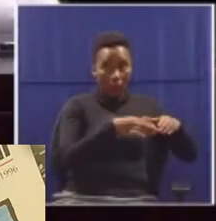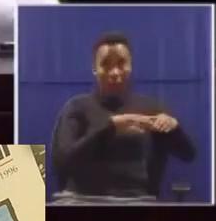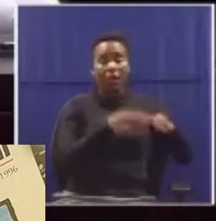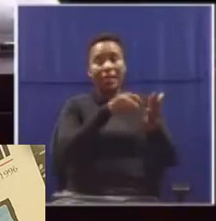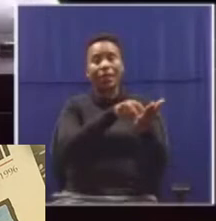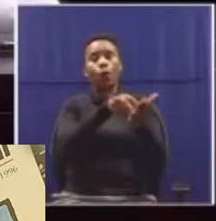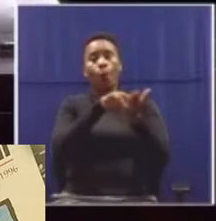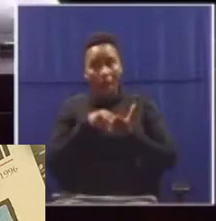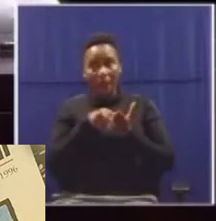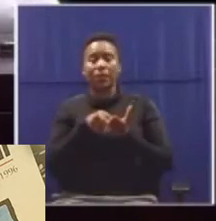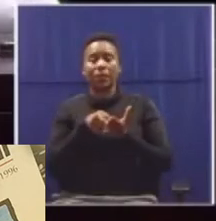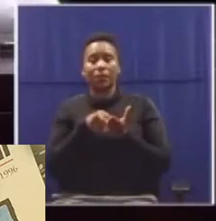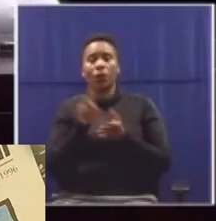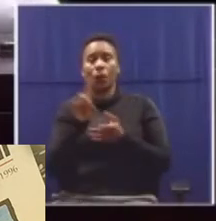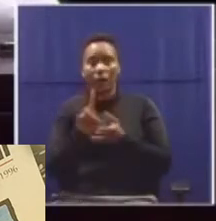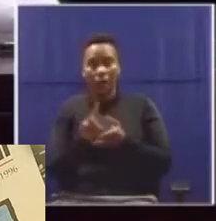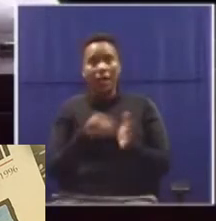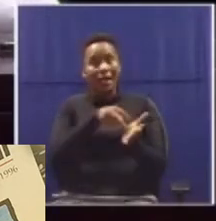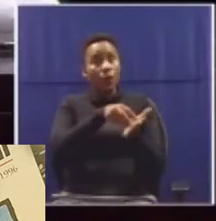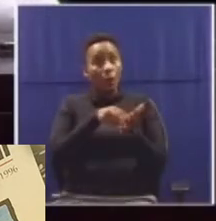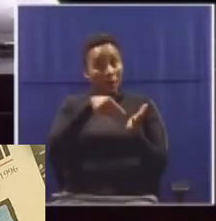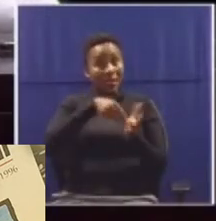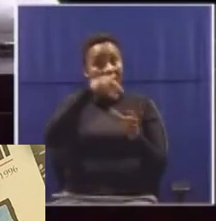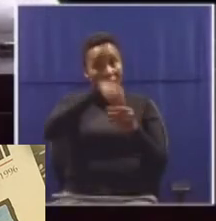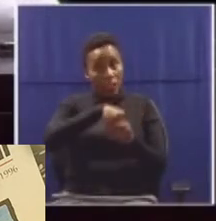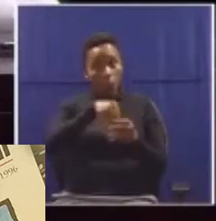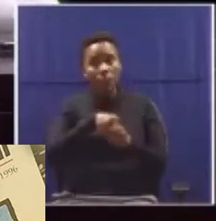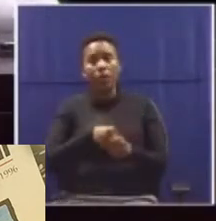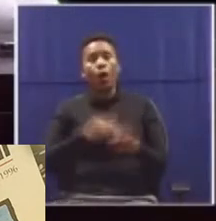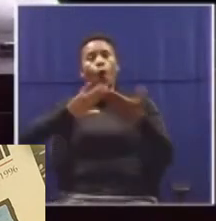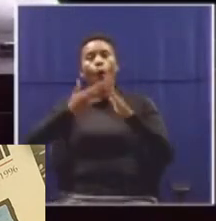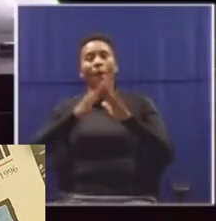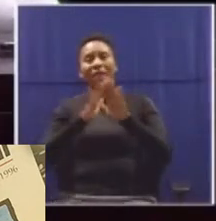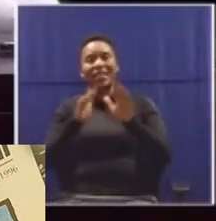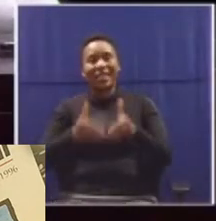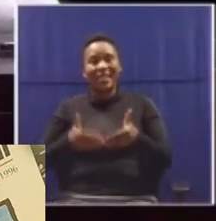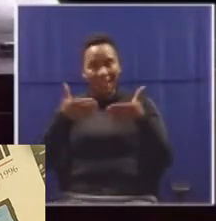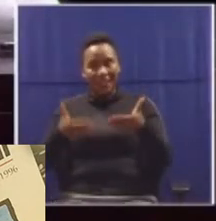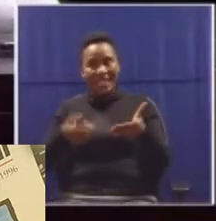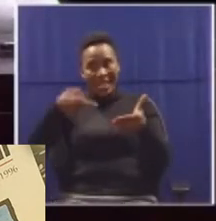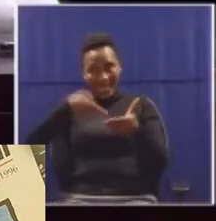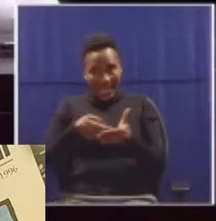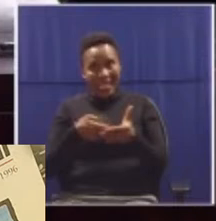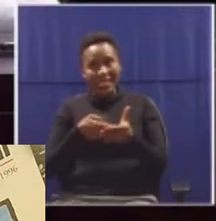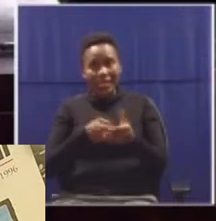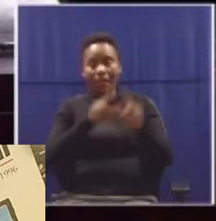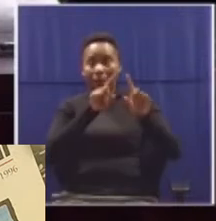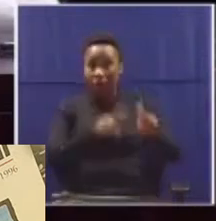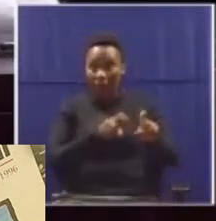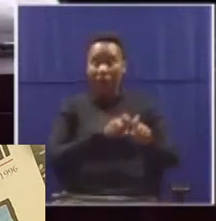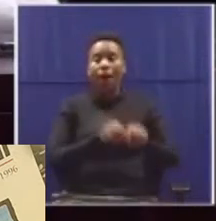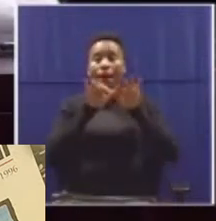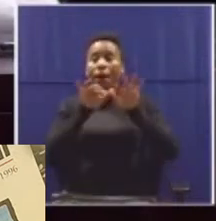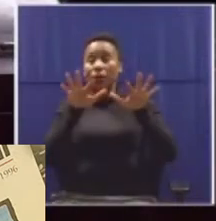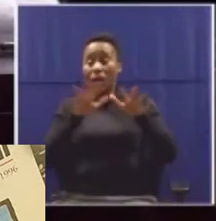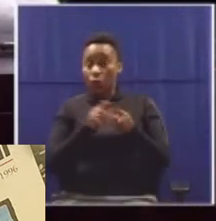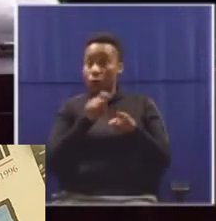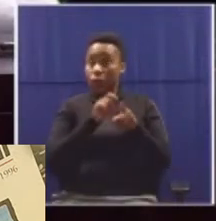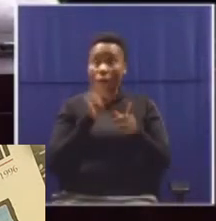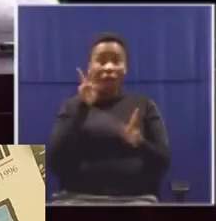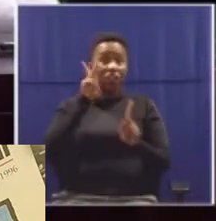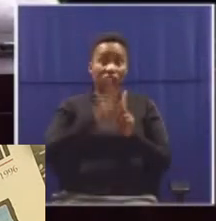service these requirements may include Community Service as a component of practical vocational training